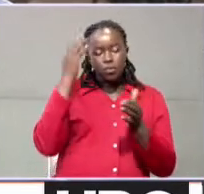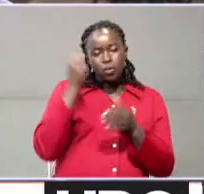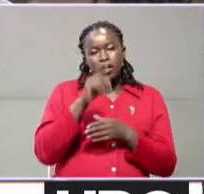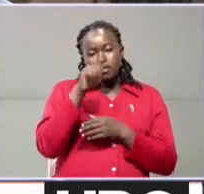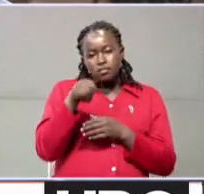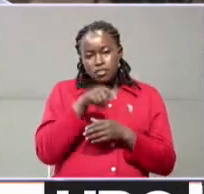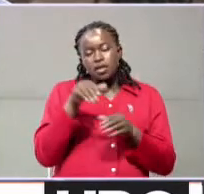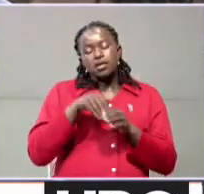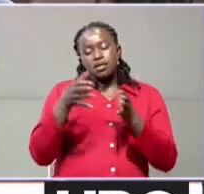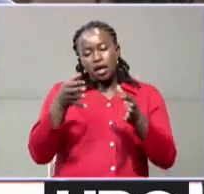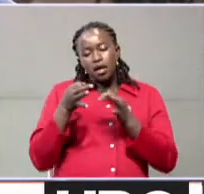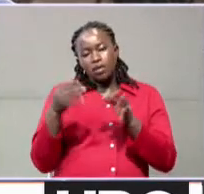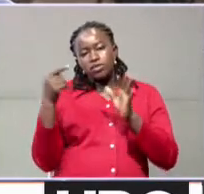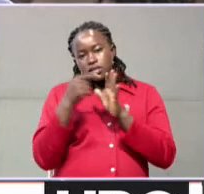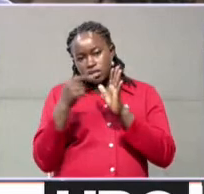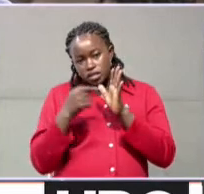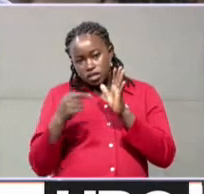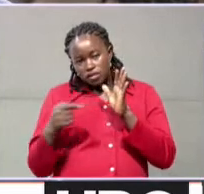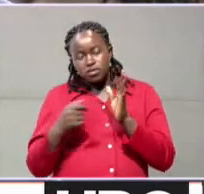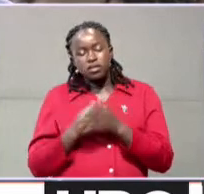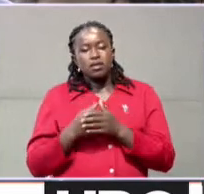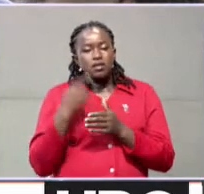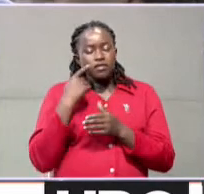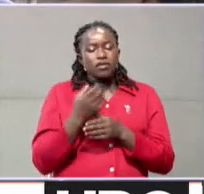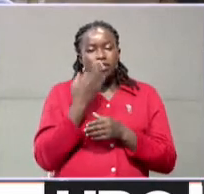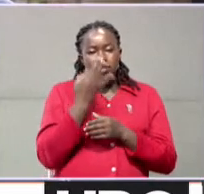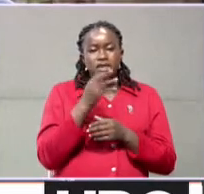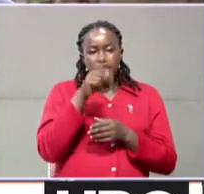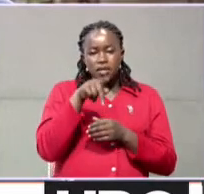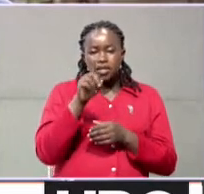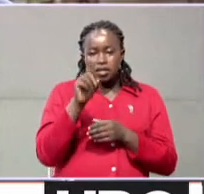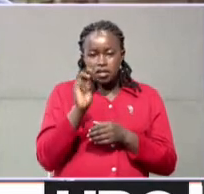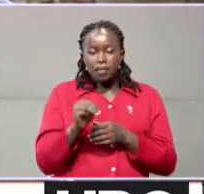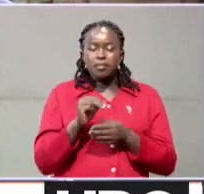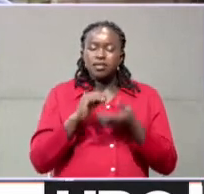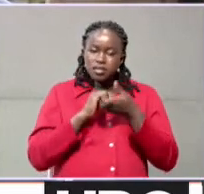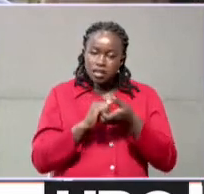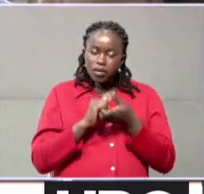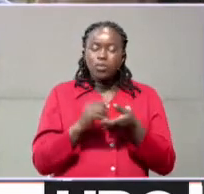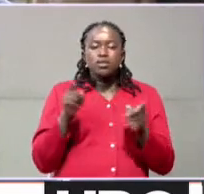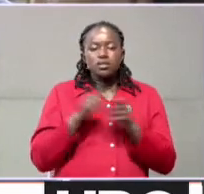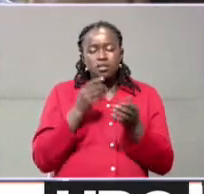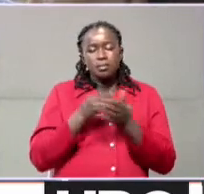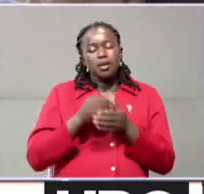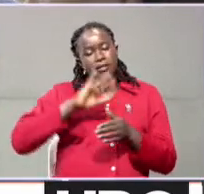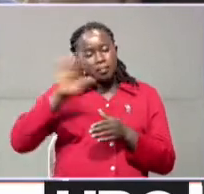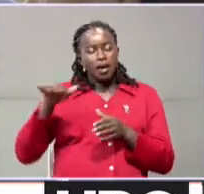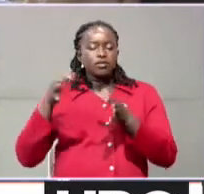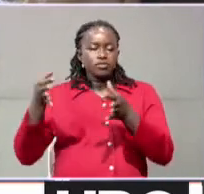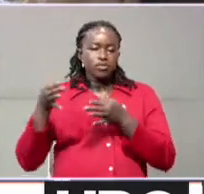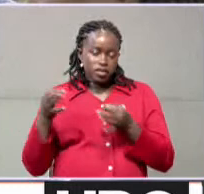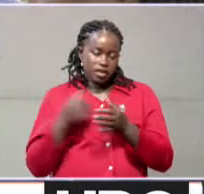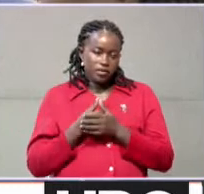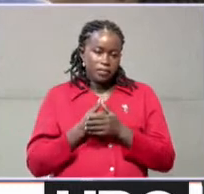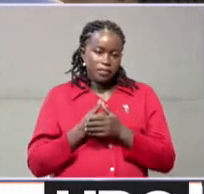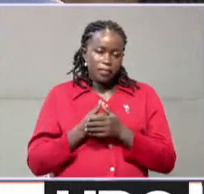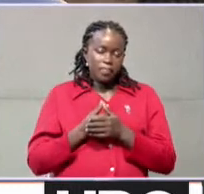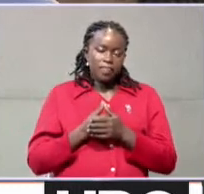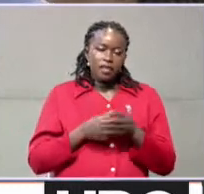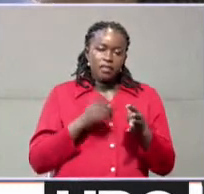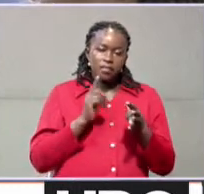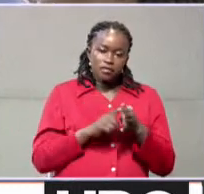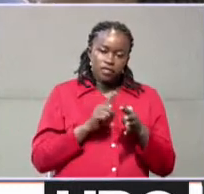in the account details of the three pdm circles this was a return to the treasury five i mean